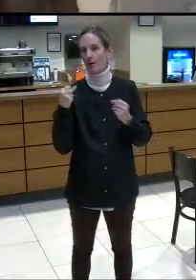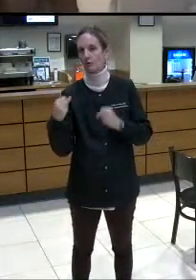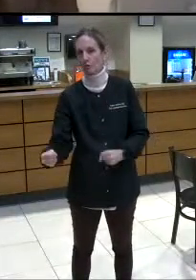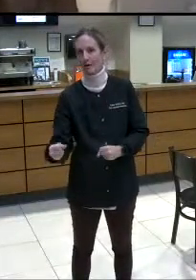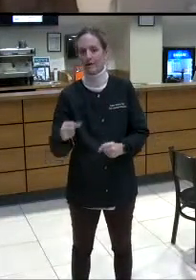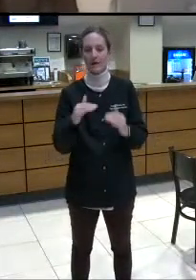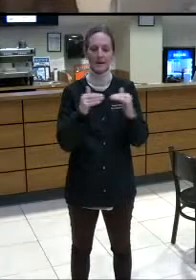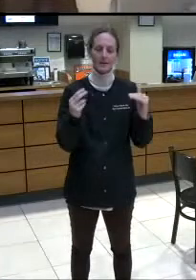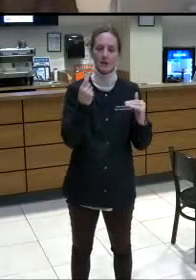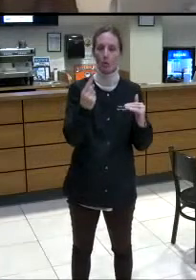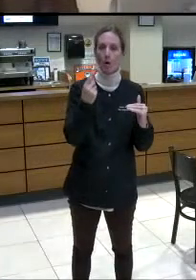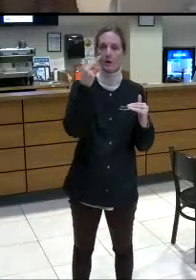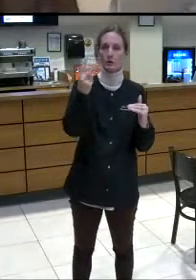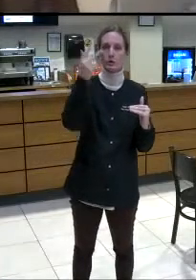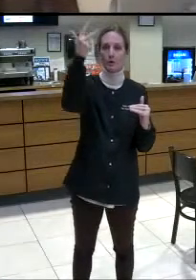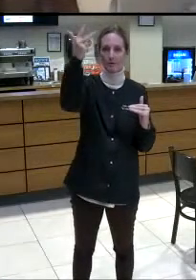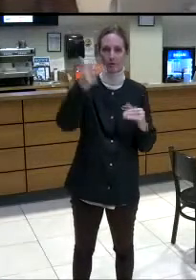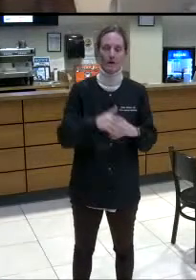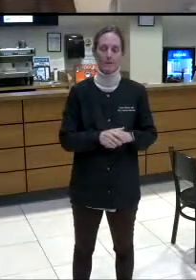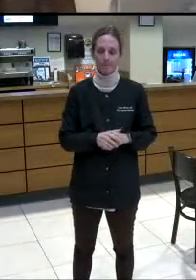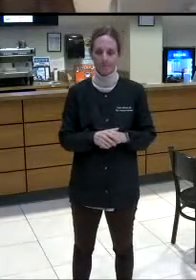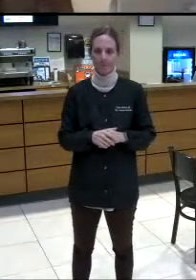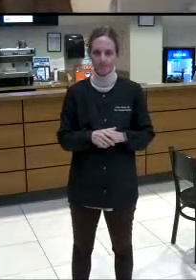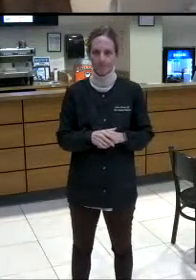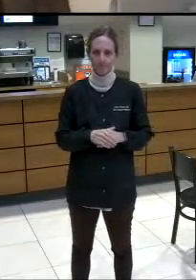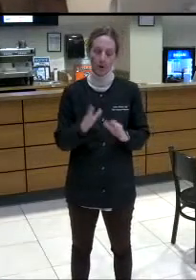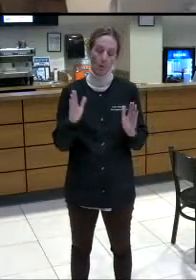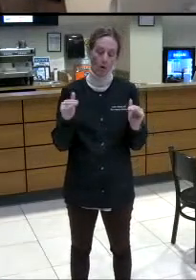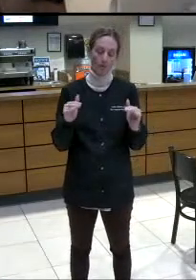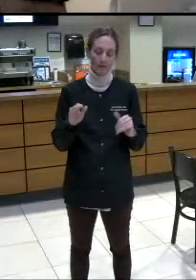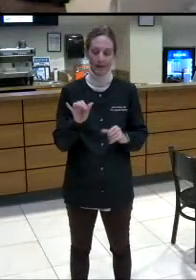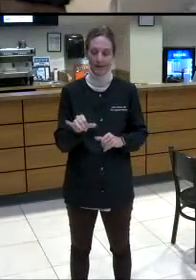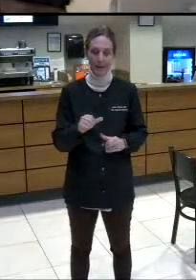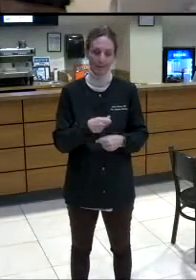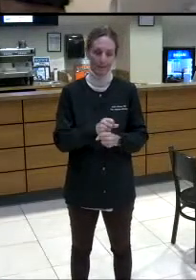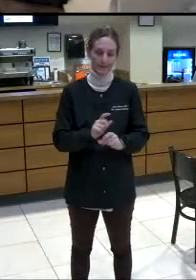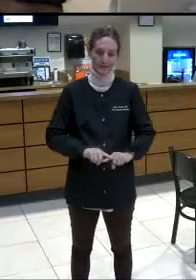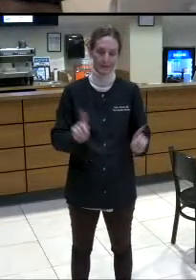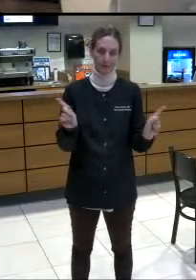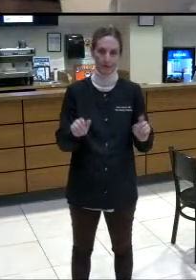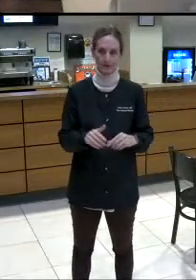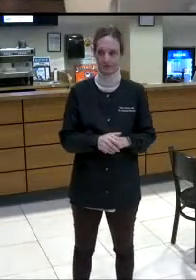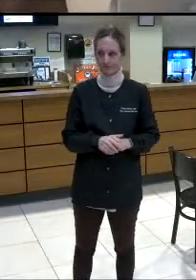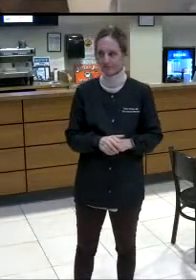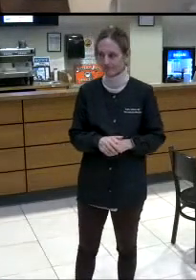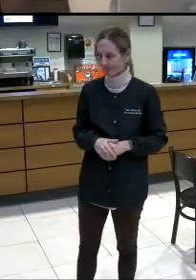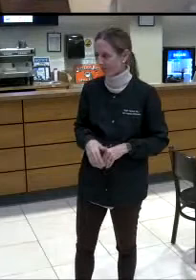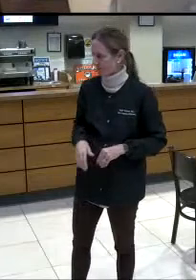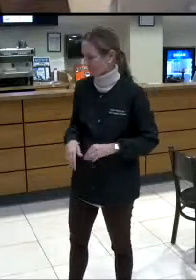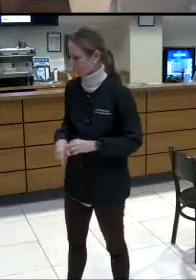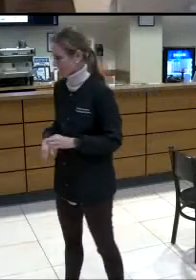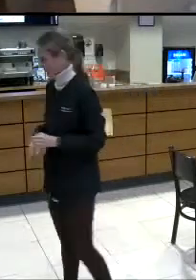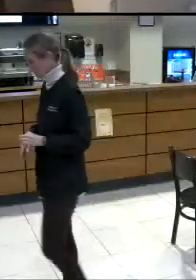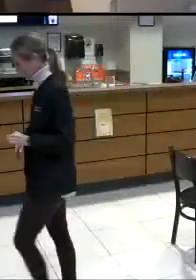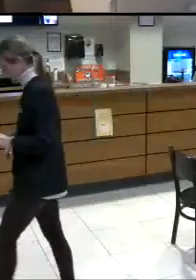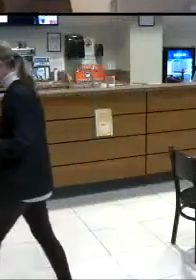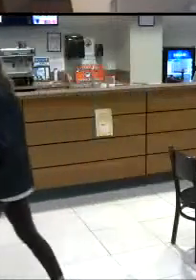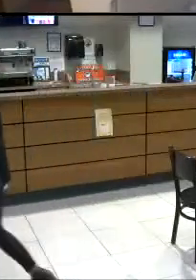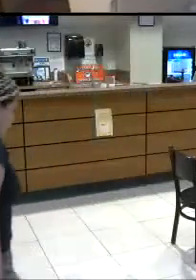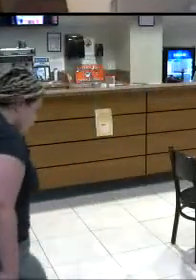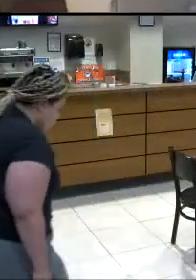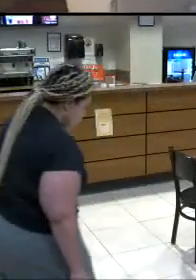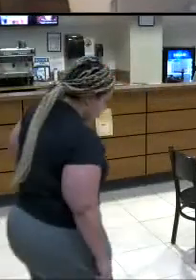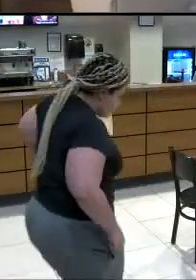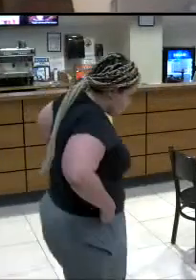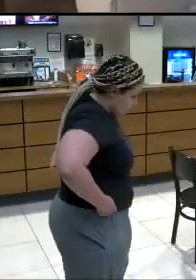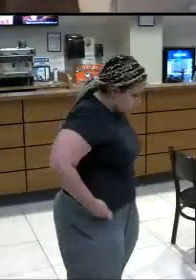tier 3 level of the MTSS process. So hopefully that answered it for you. That's awesome. Yes, ma'am. Where are the parents in